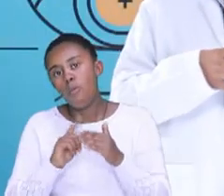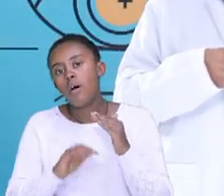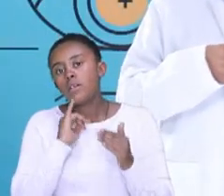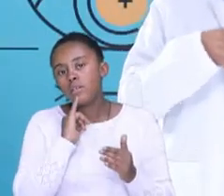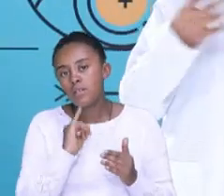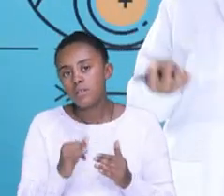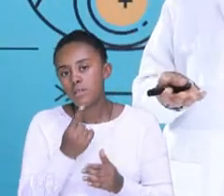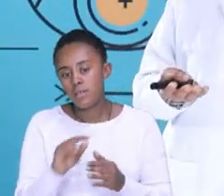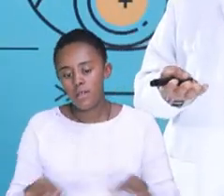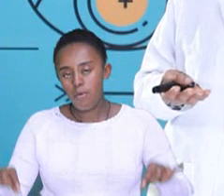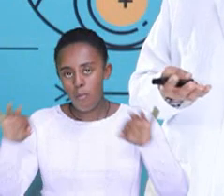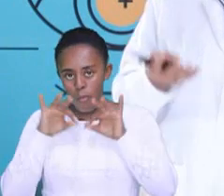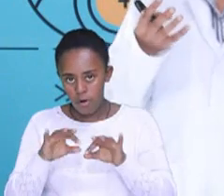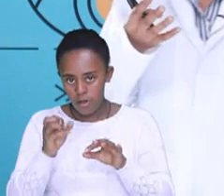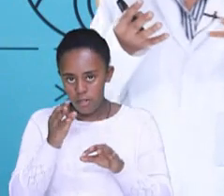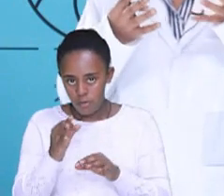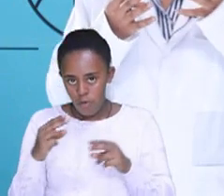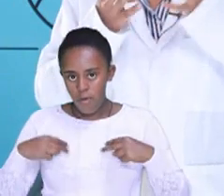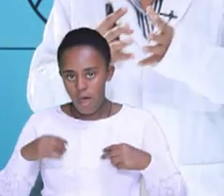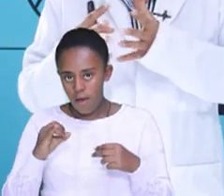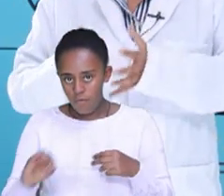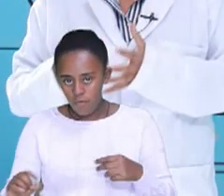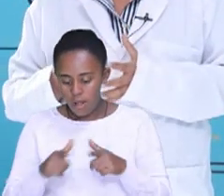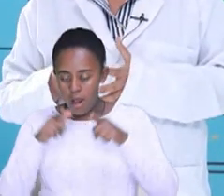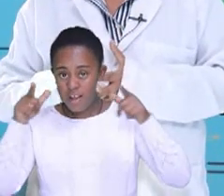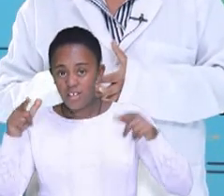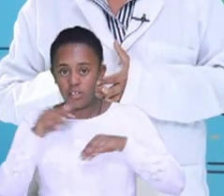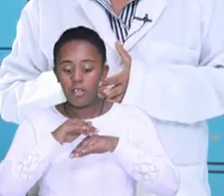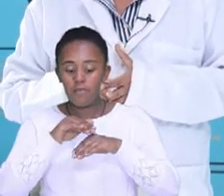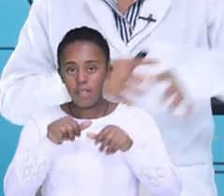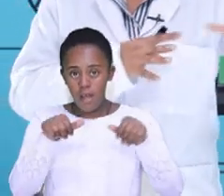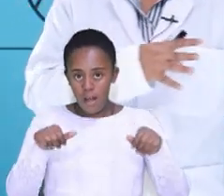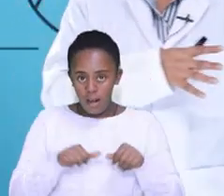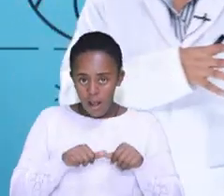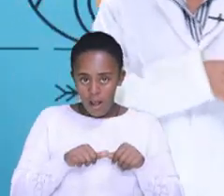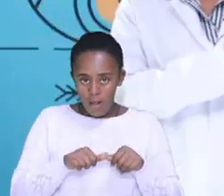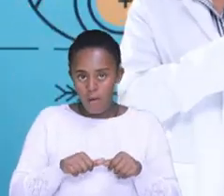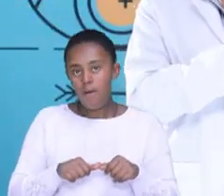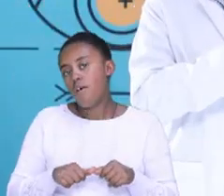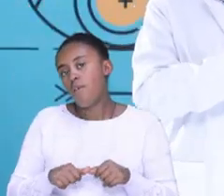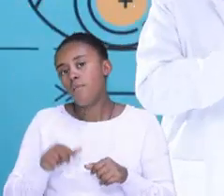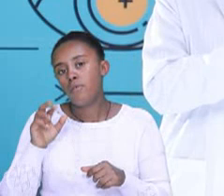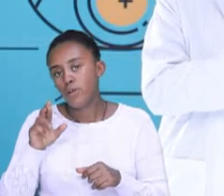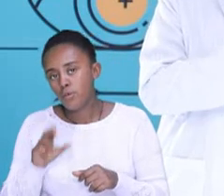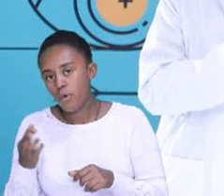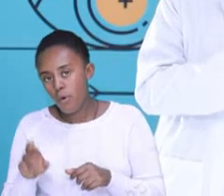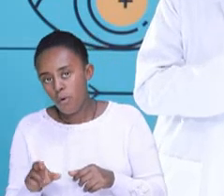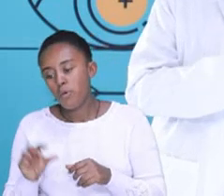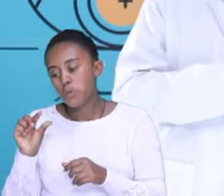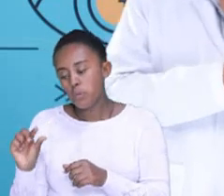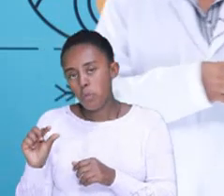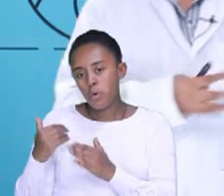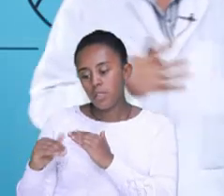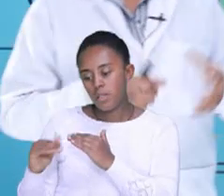is the importance of having large surface area to volume ratio, or in other words, having a small